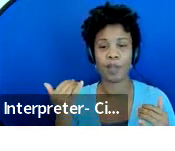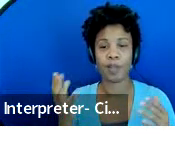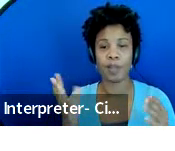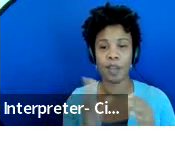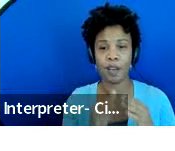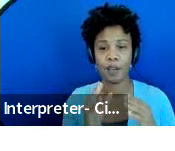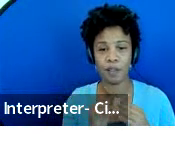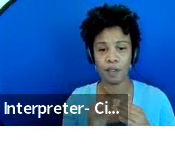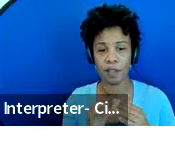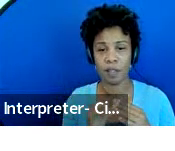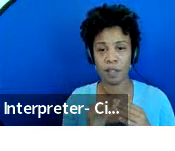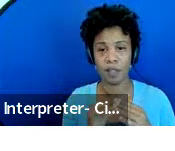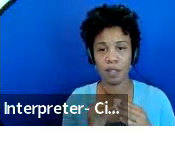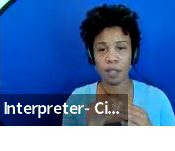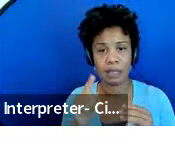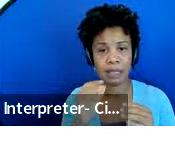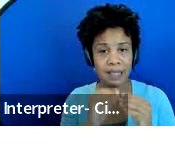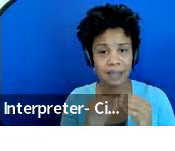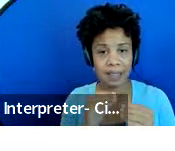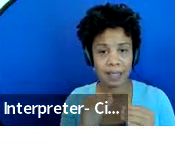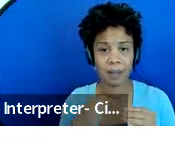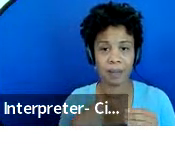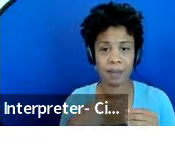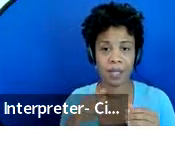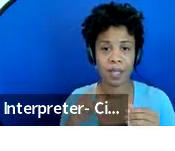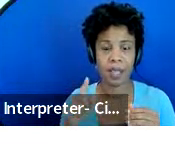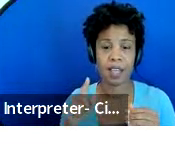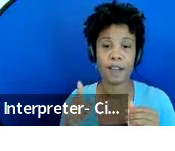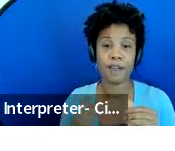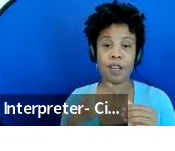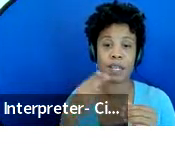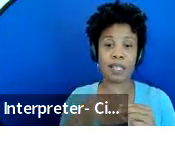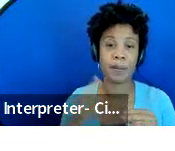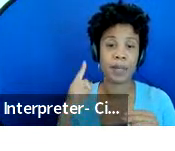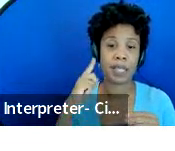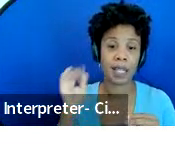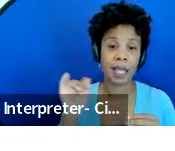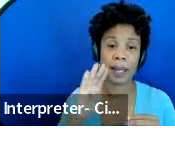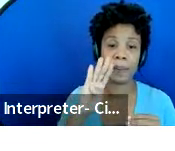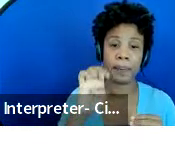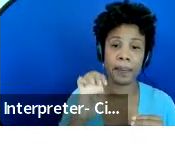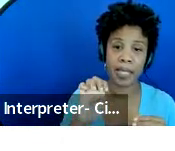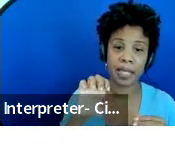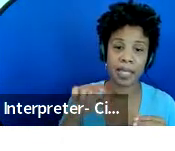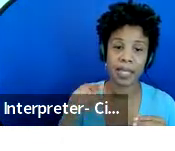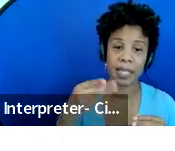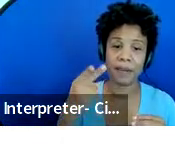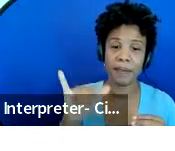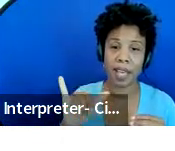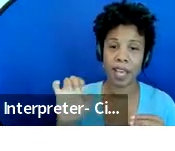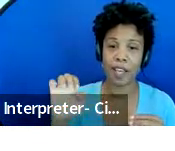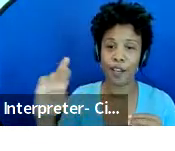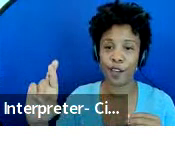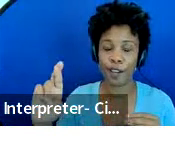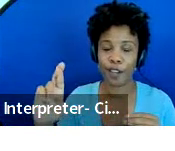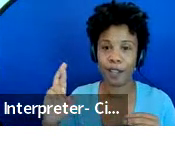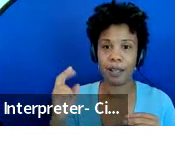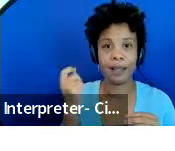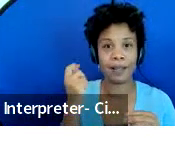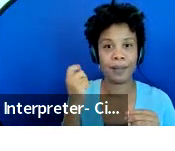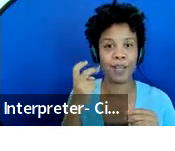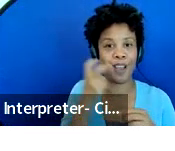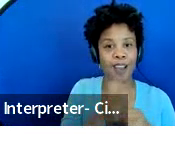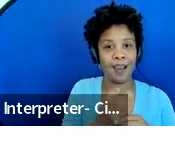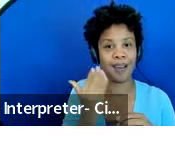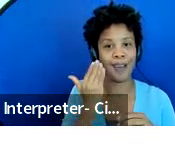a correction, the pronunciation of my first name is Bipaya. No worries, though. I know it's a little difficult